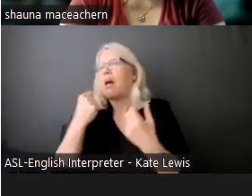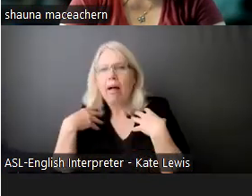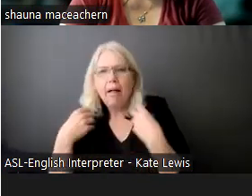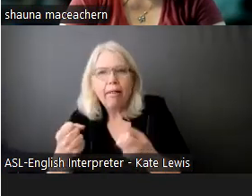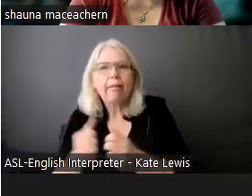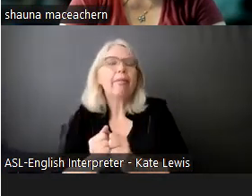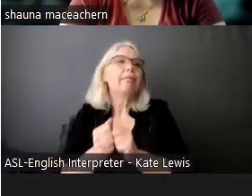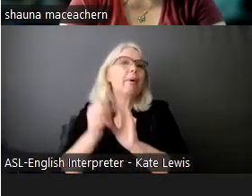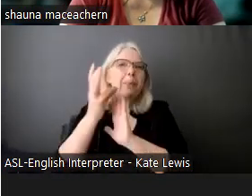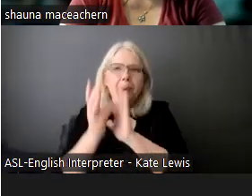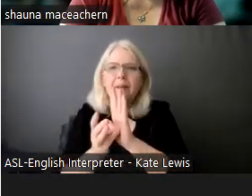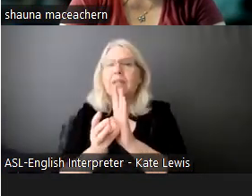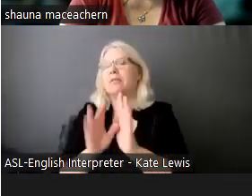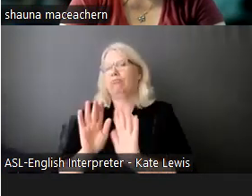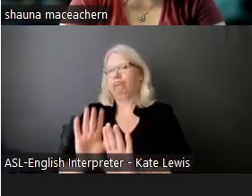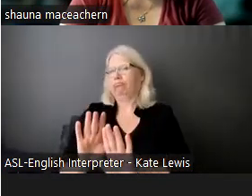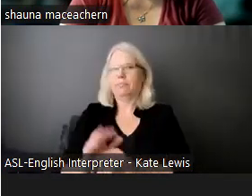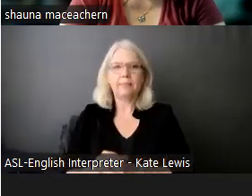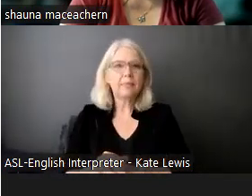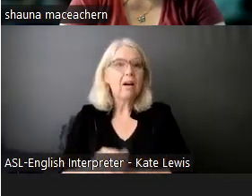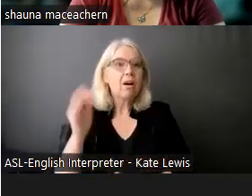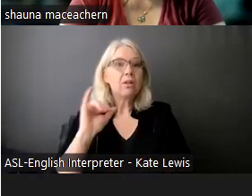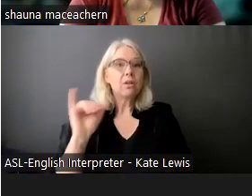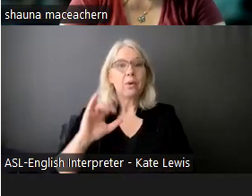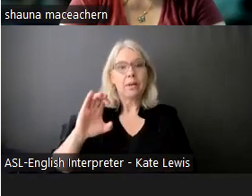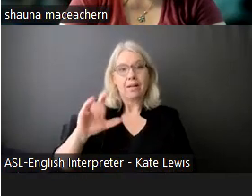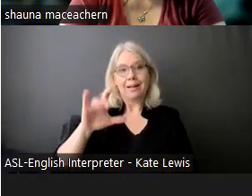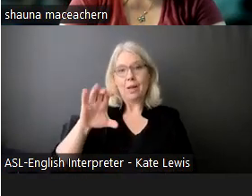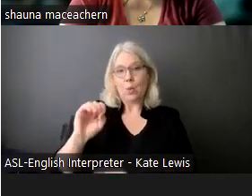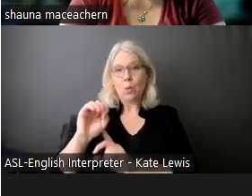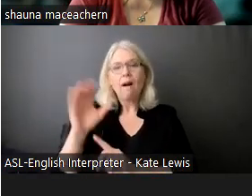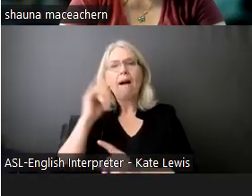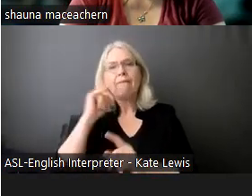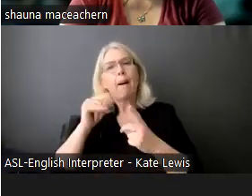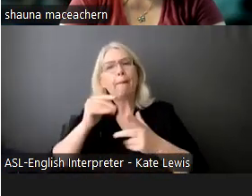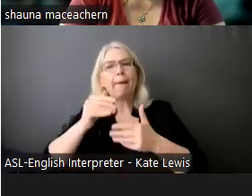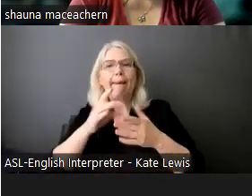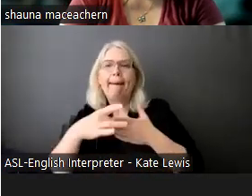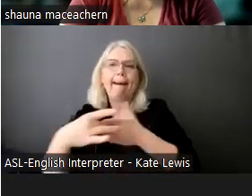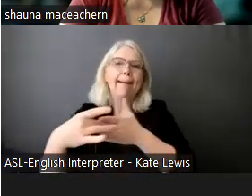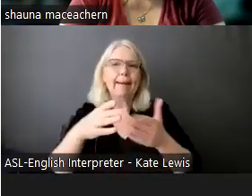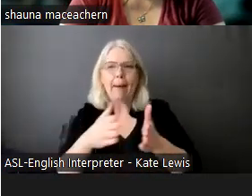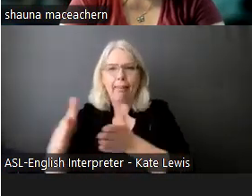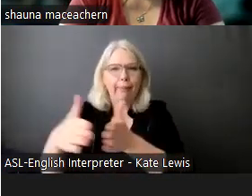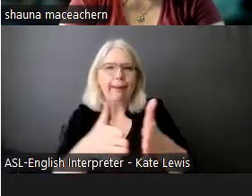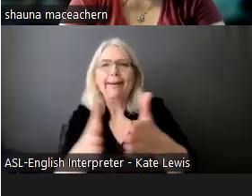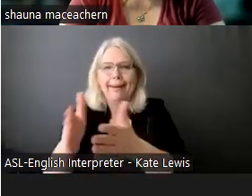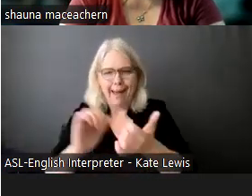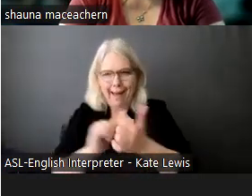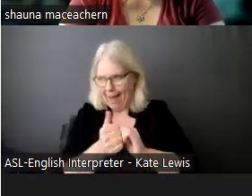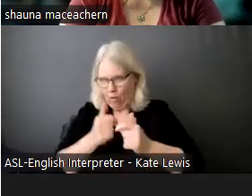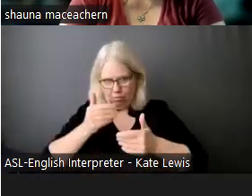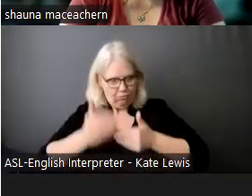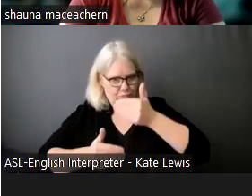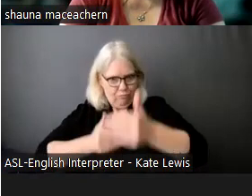CLEO's guided pathway tools, which are also available in French. And these tools will help you in looking at how to make a power of